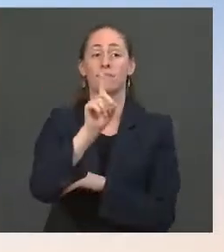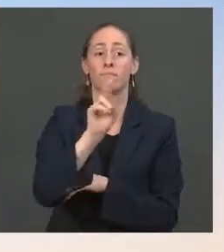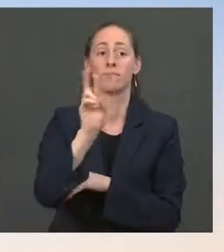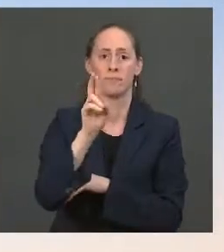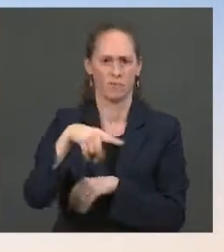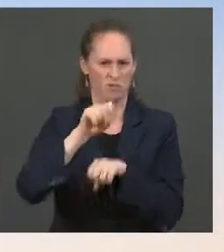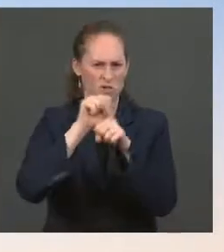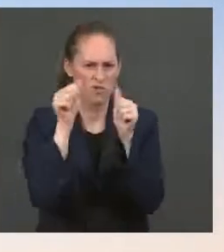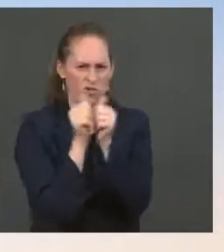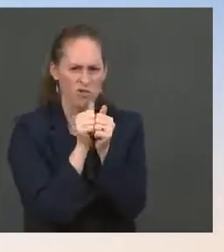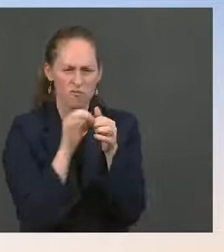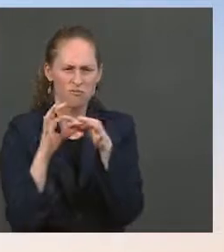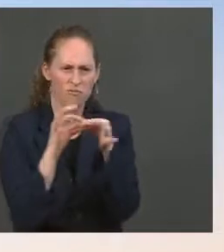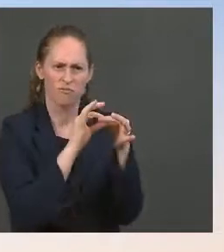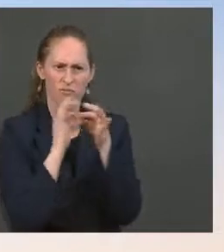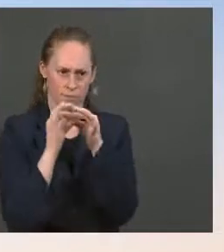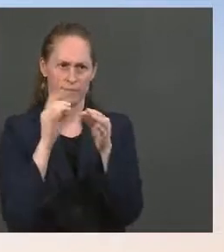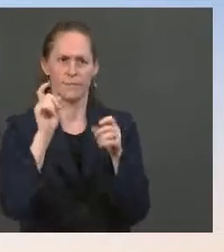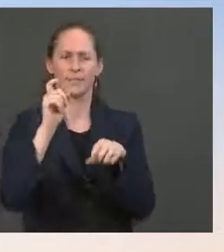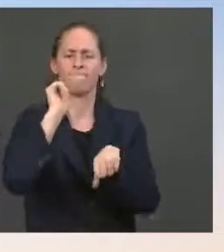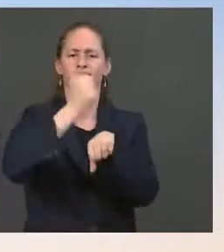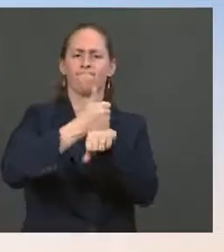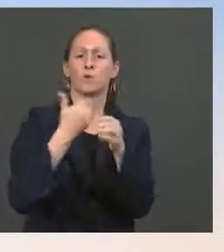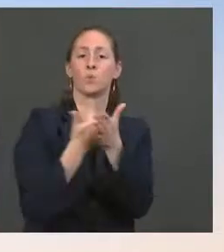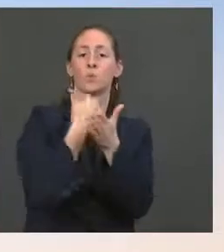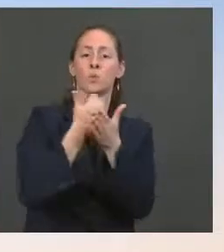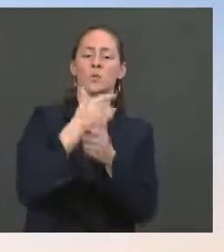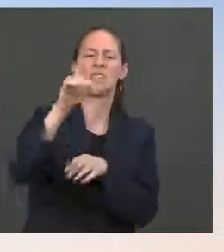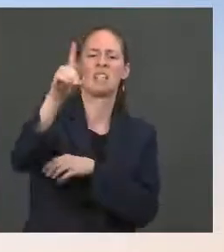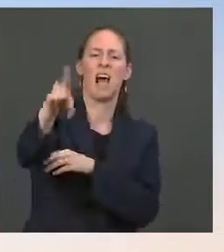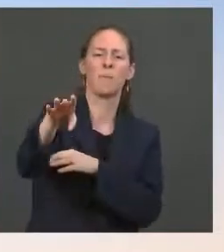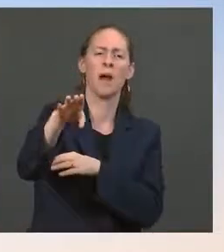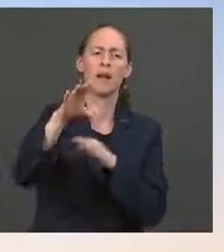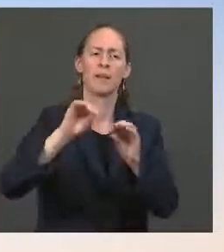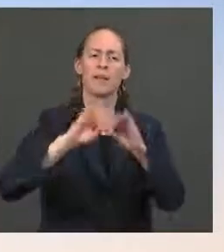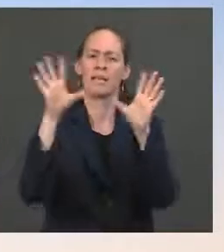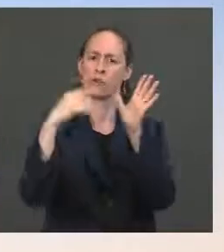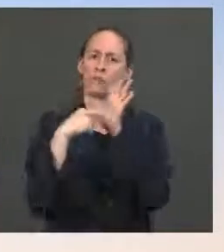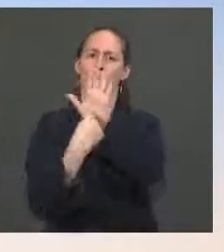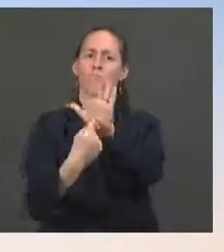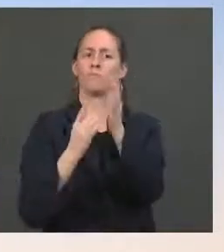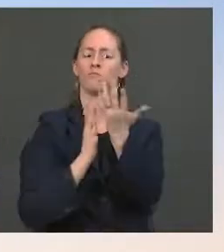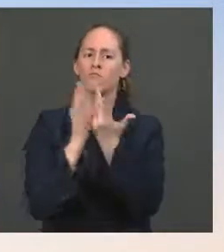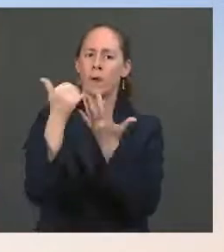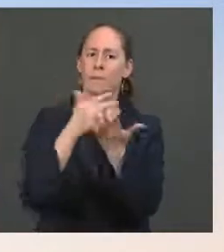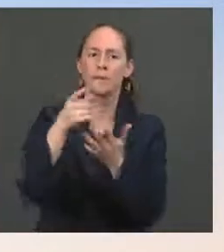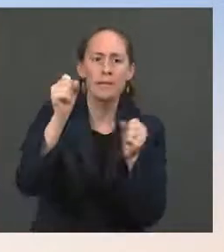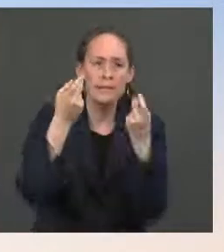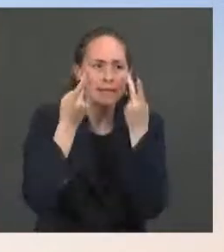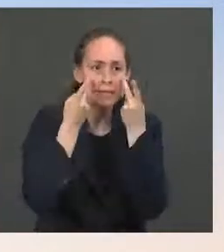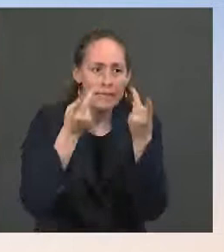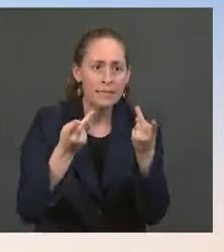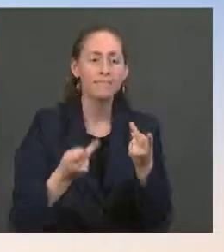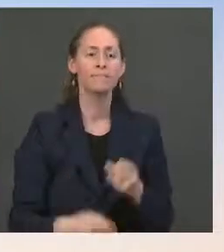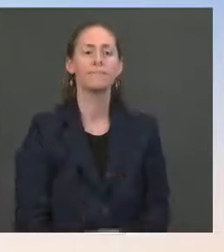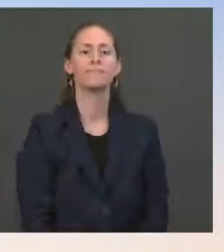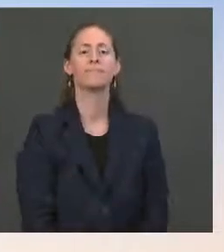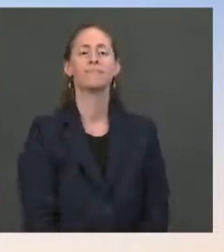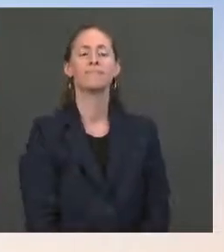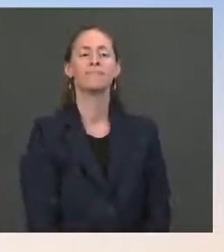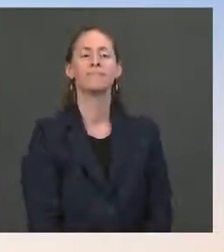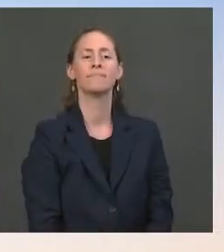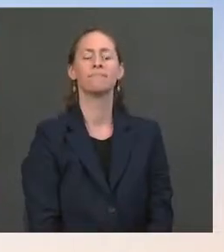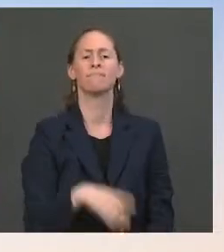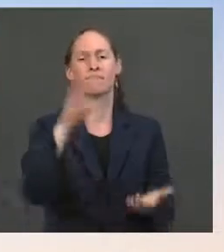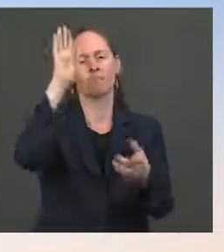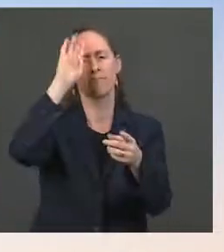will meaningfully increase transparency and accountability. I would also, last thing I would say, and then you may have follow-ups, is, if you look at the